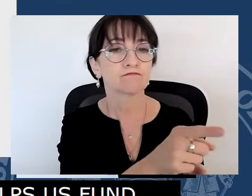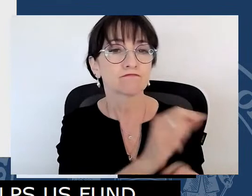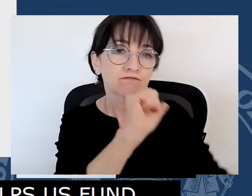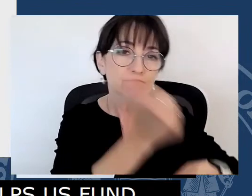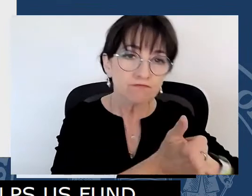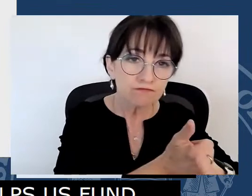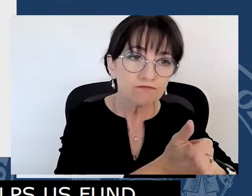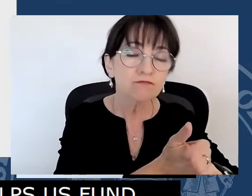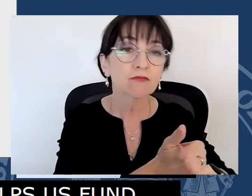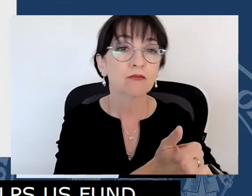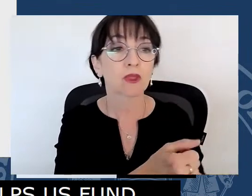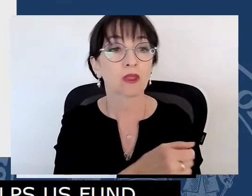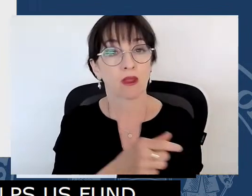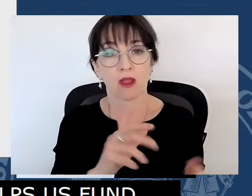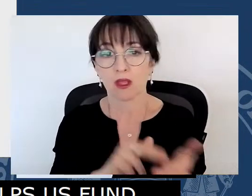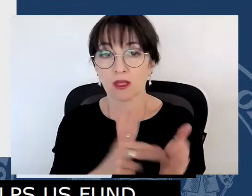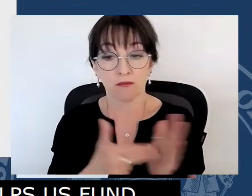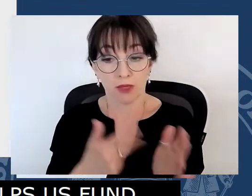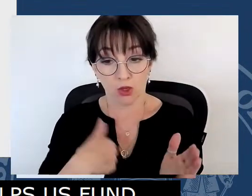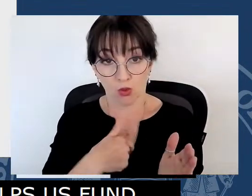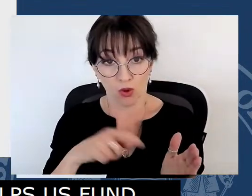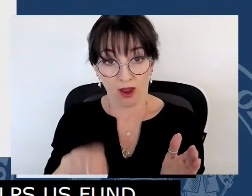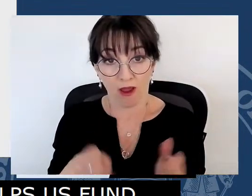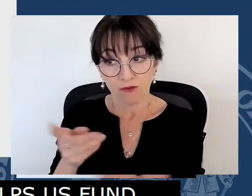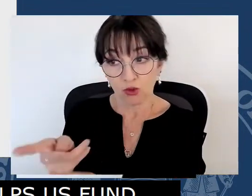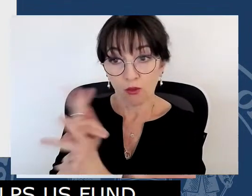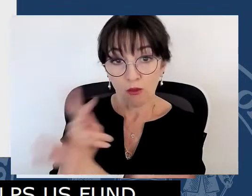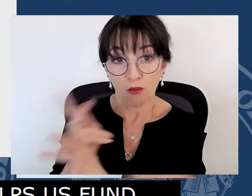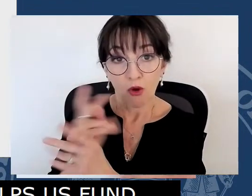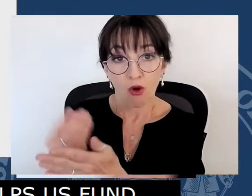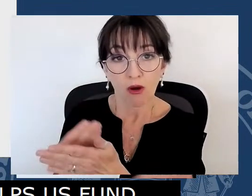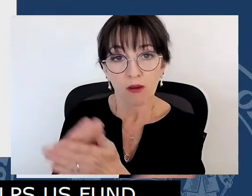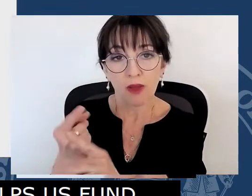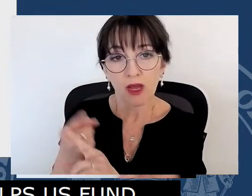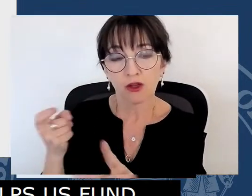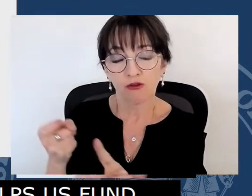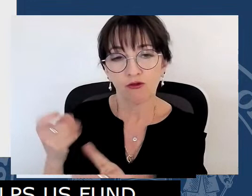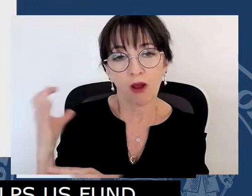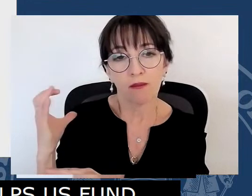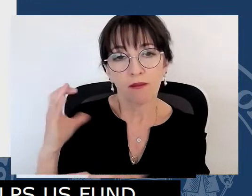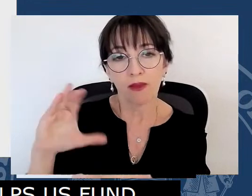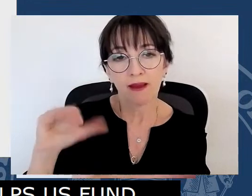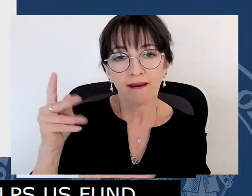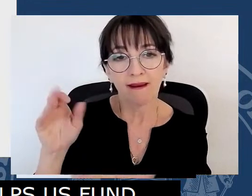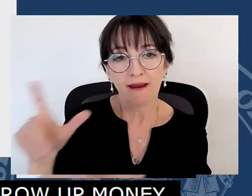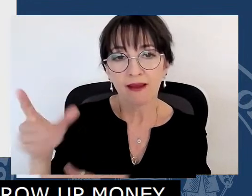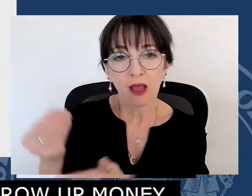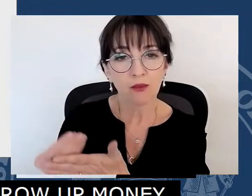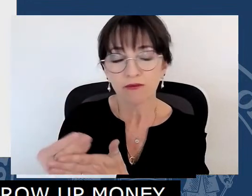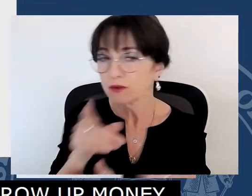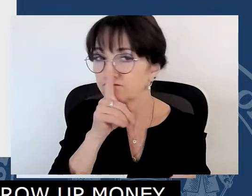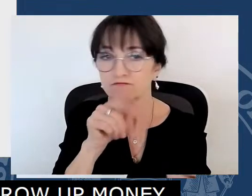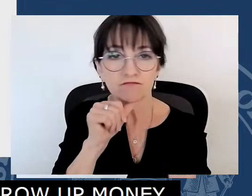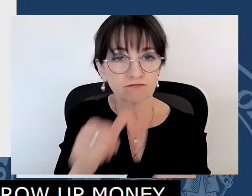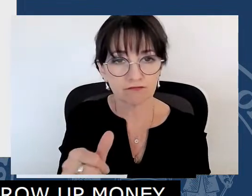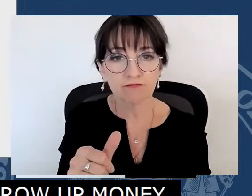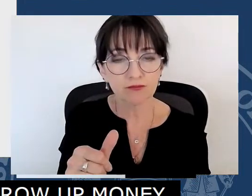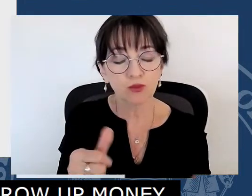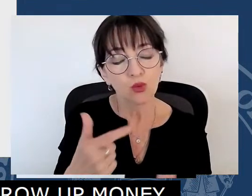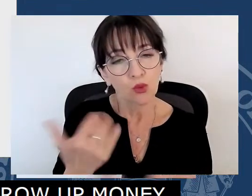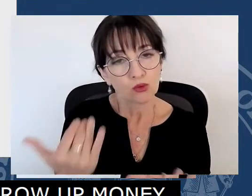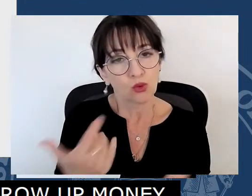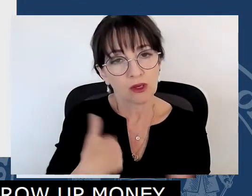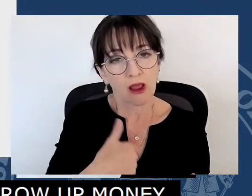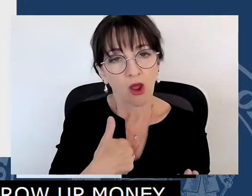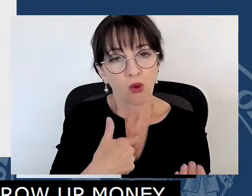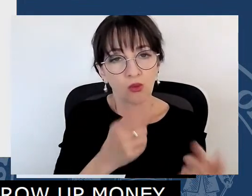money from the capital markets. So we've changed it a little bit from the way it was done in the past, where our operating growth number,